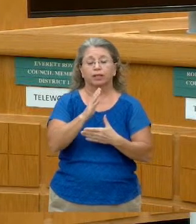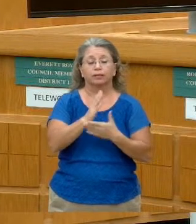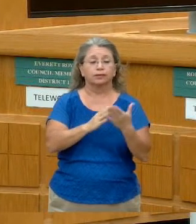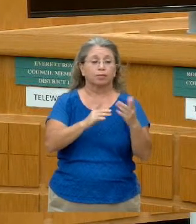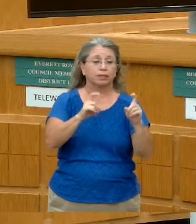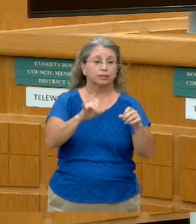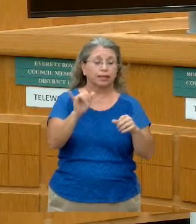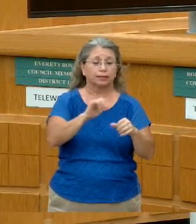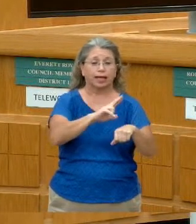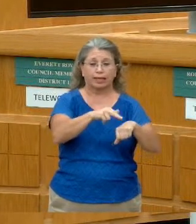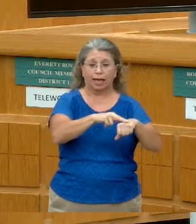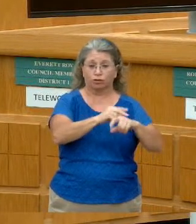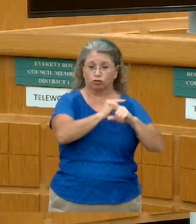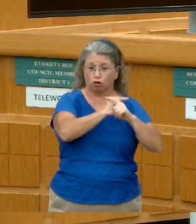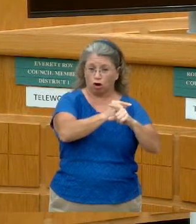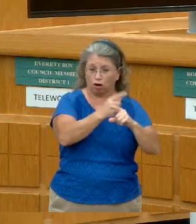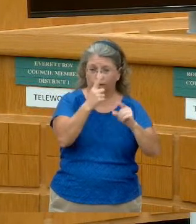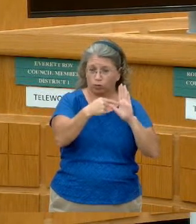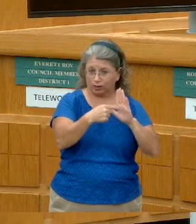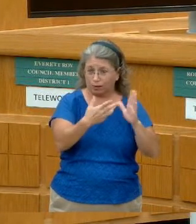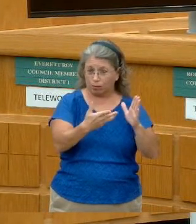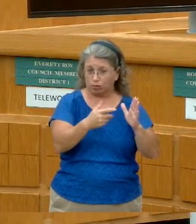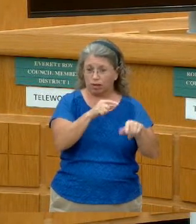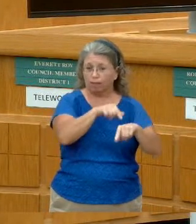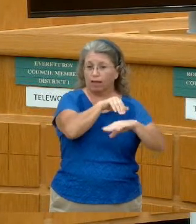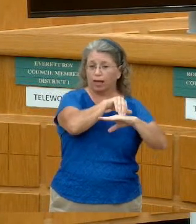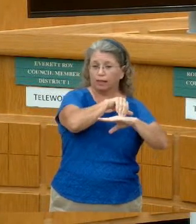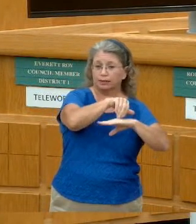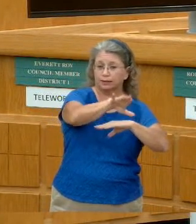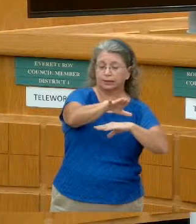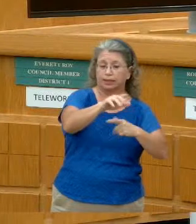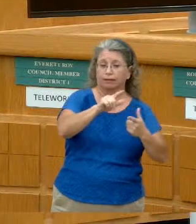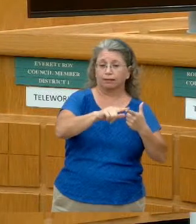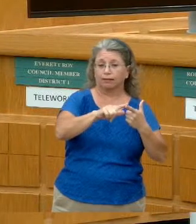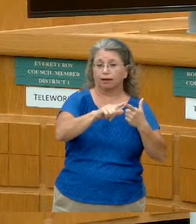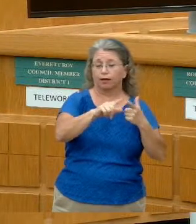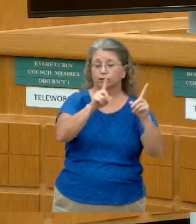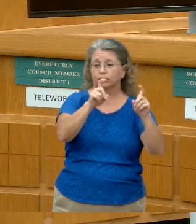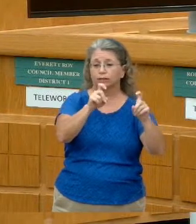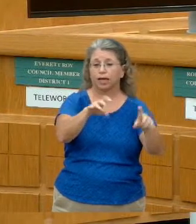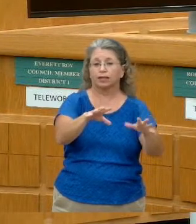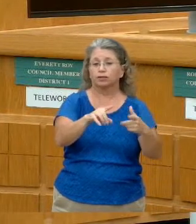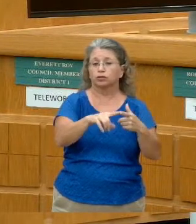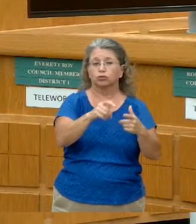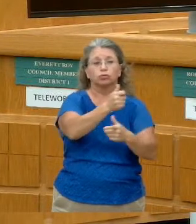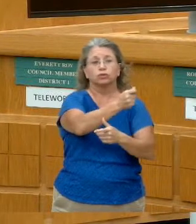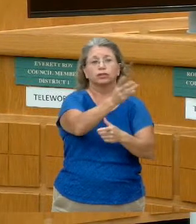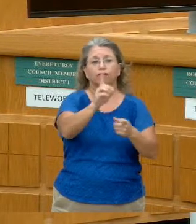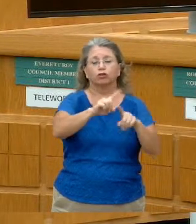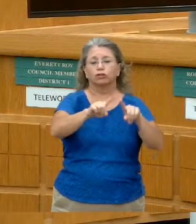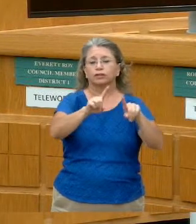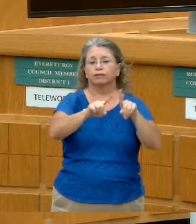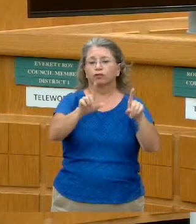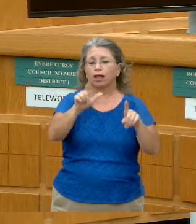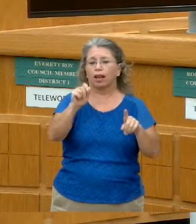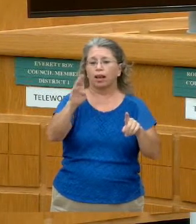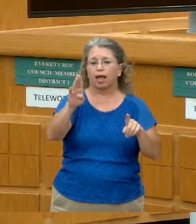Guard sends their samples to numerous laboratories across the state of Texas.